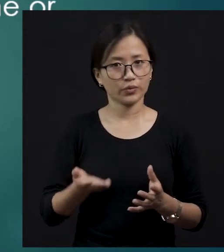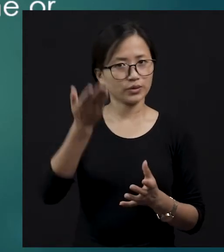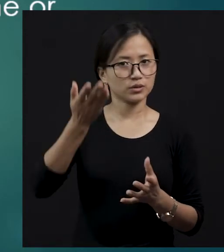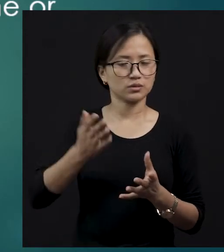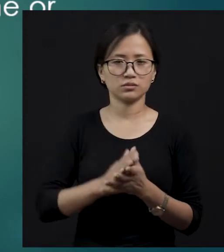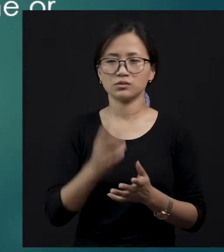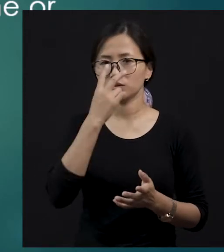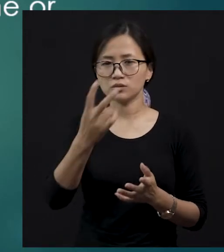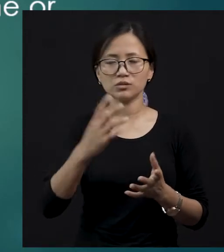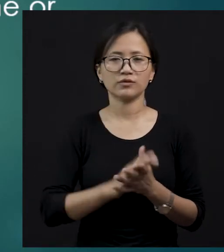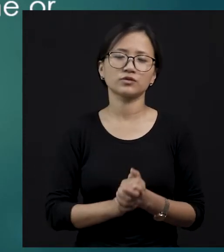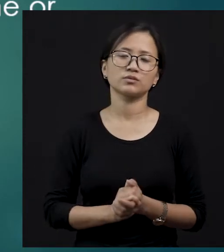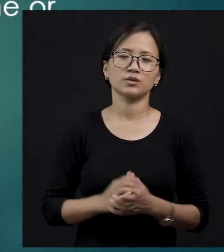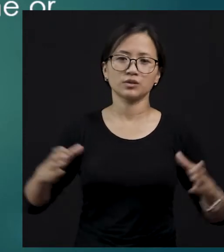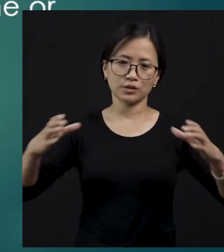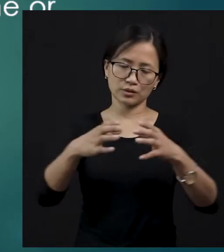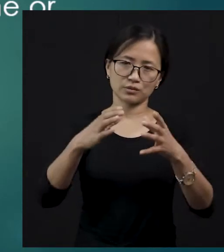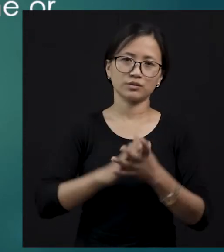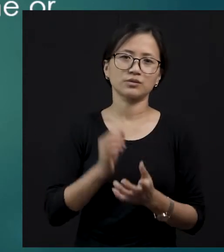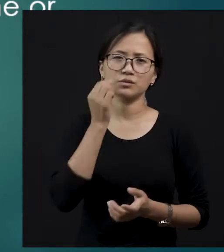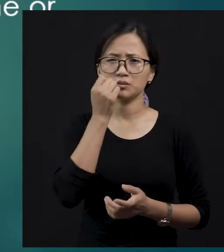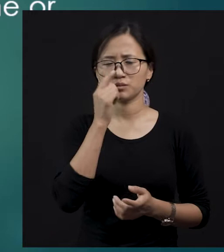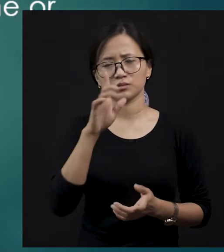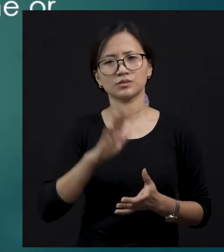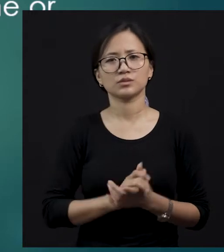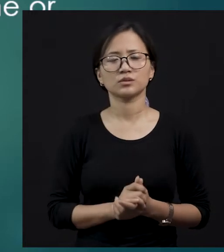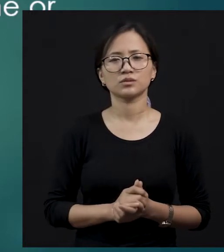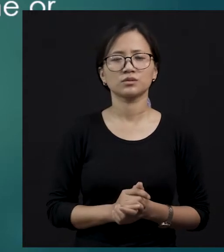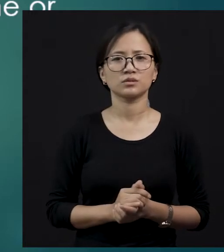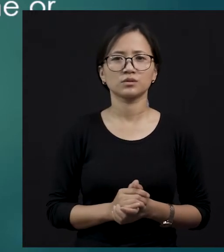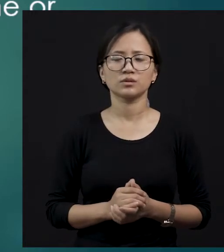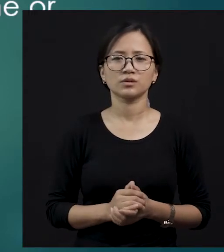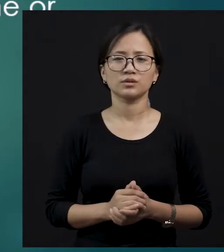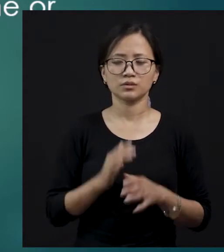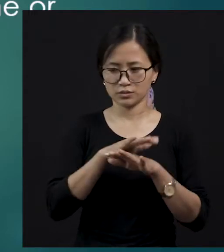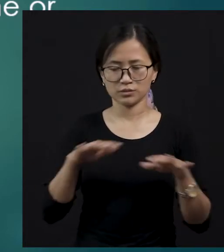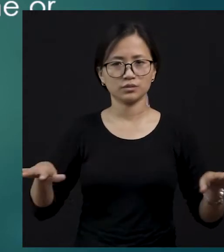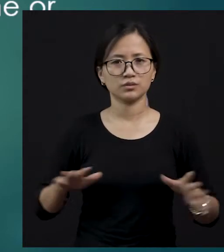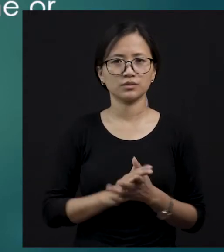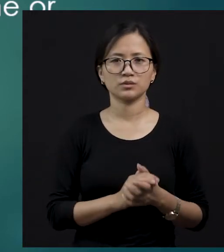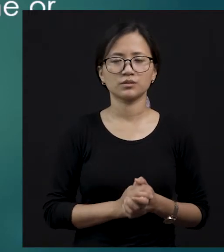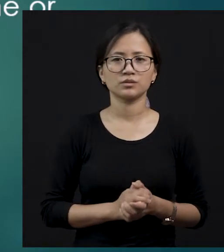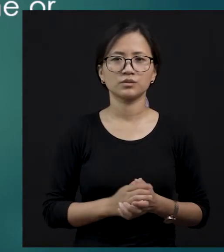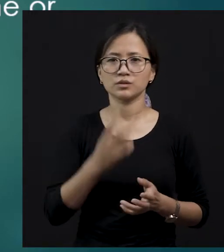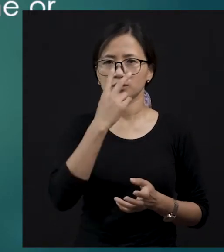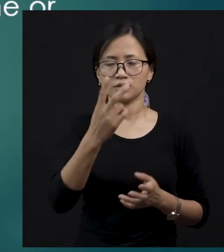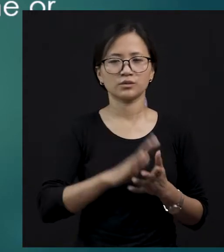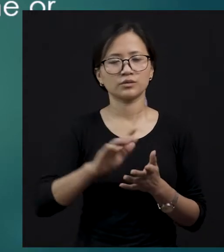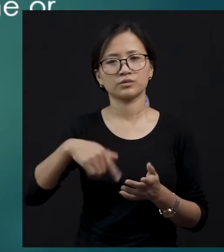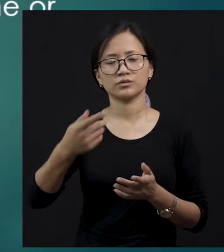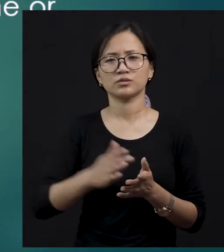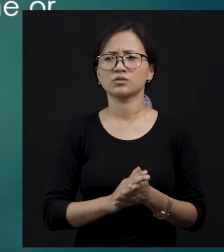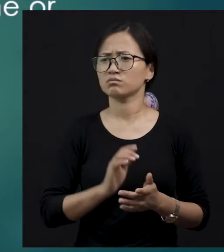mother. If you were your parent, yes, everyone is the parents' children, okay? So your parents will look after you and